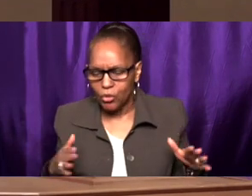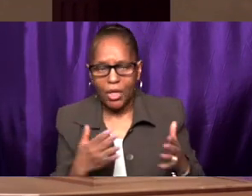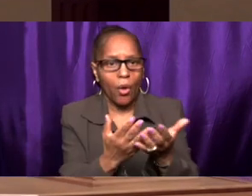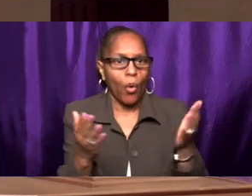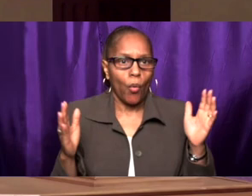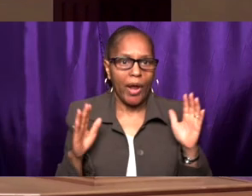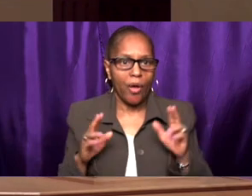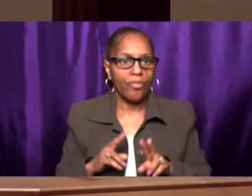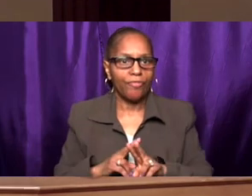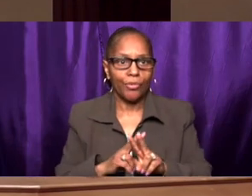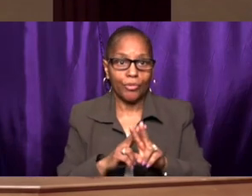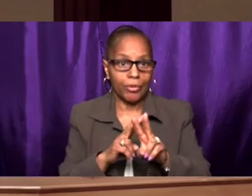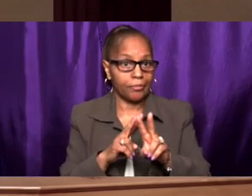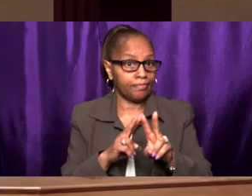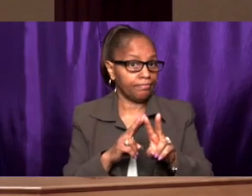around the funeral?